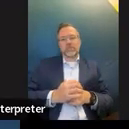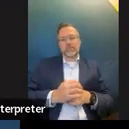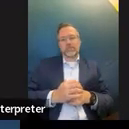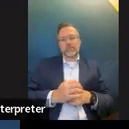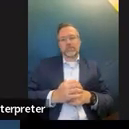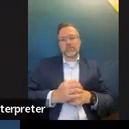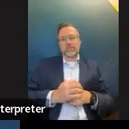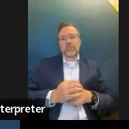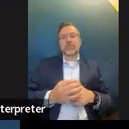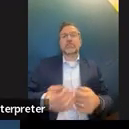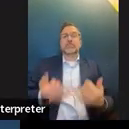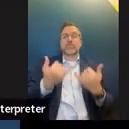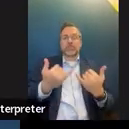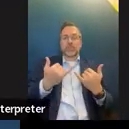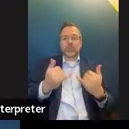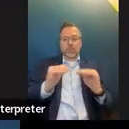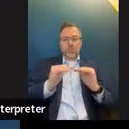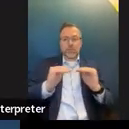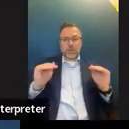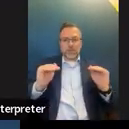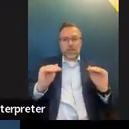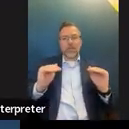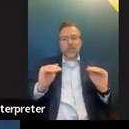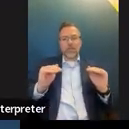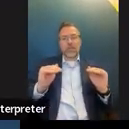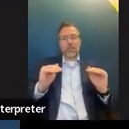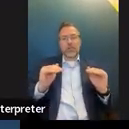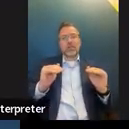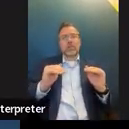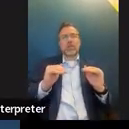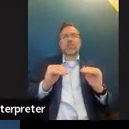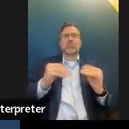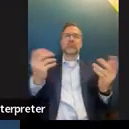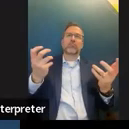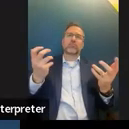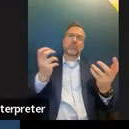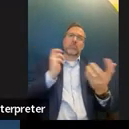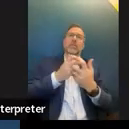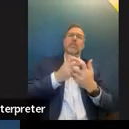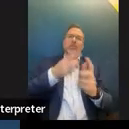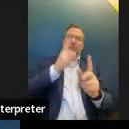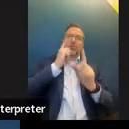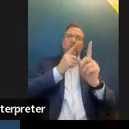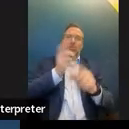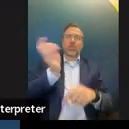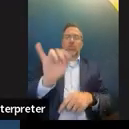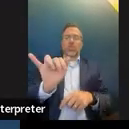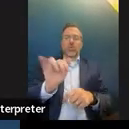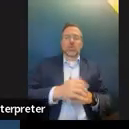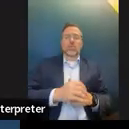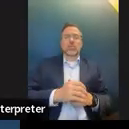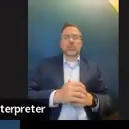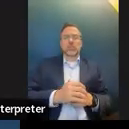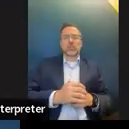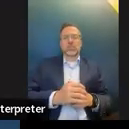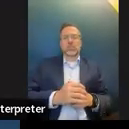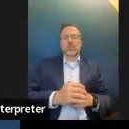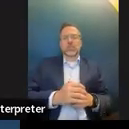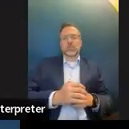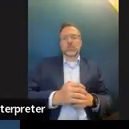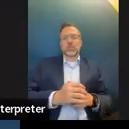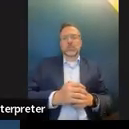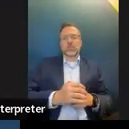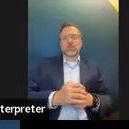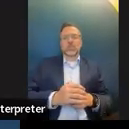Your present level is aligned with the goal as well. We're going to talk about that a little bit too. So it's your same